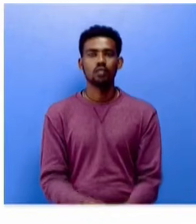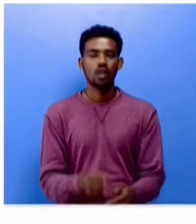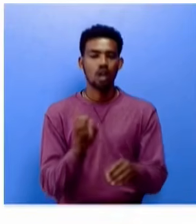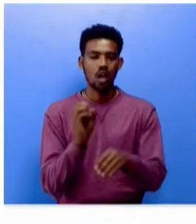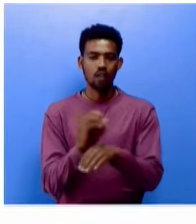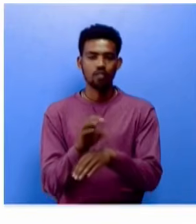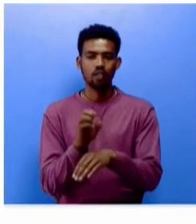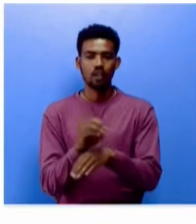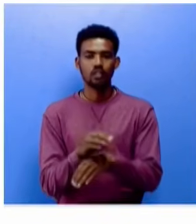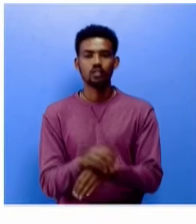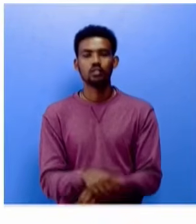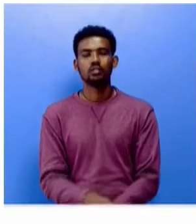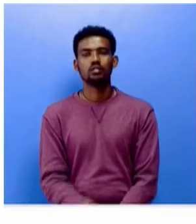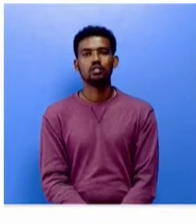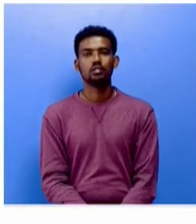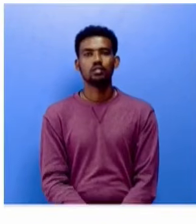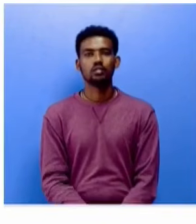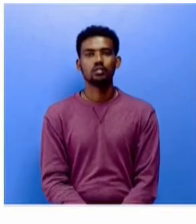advice.